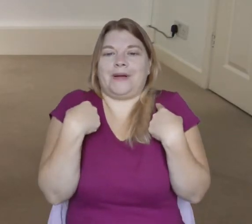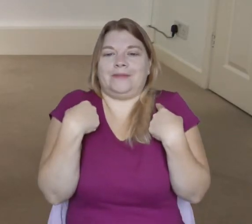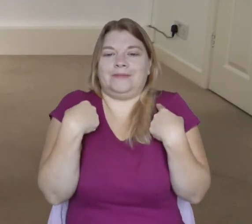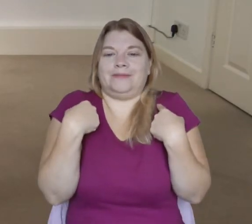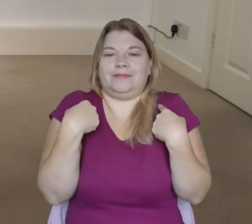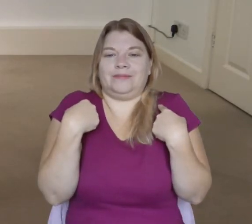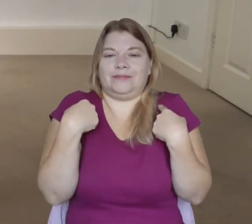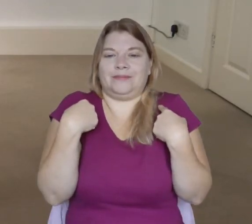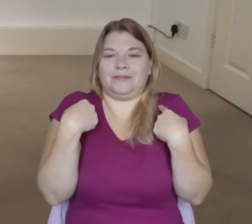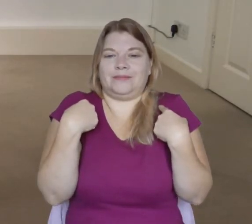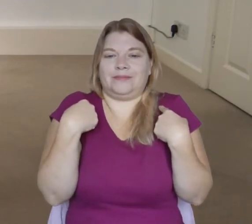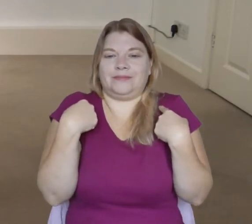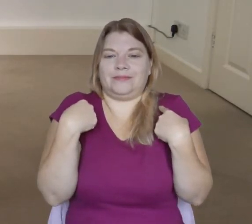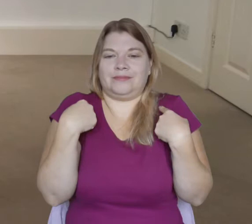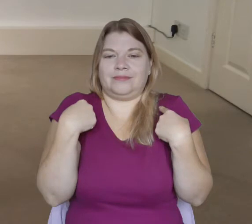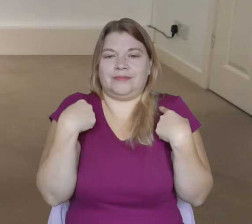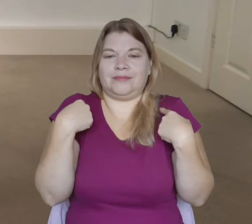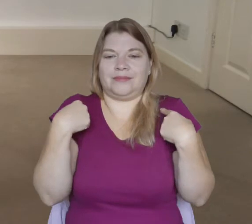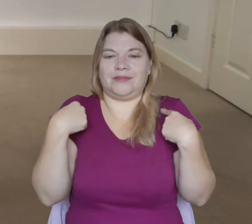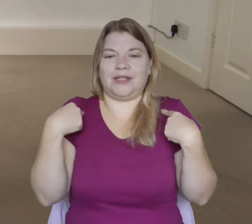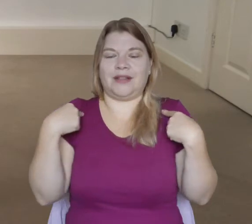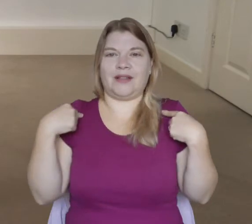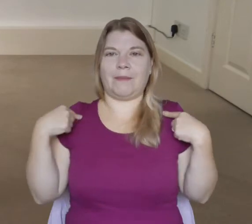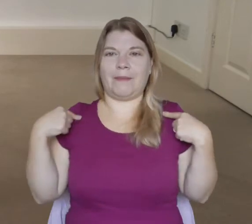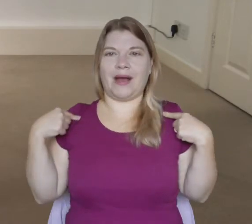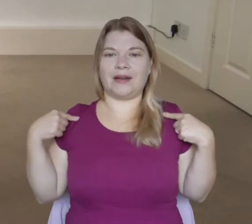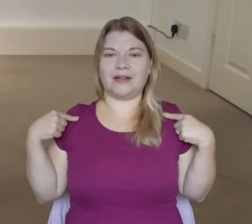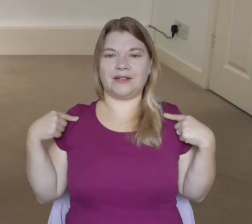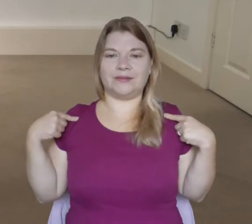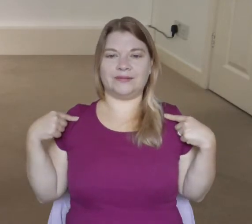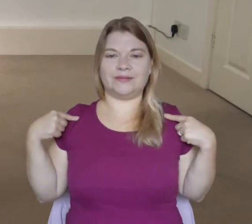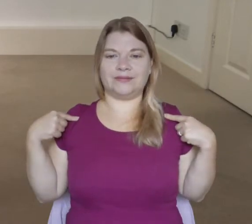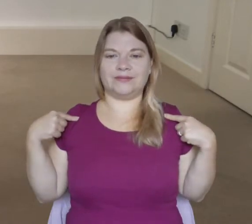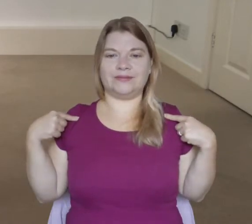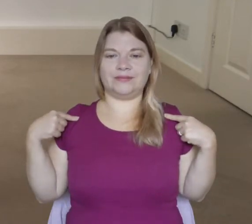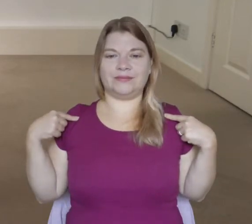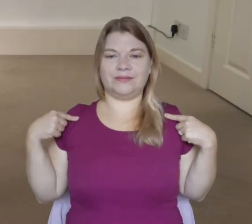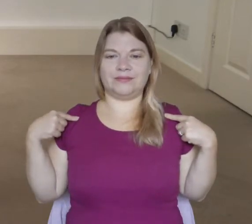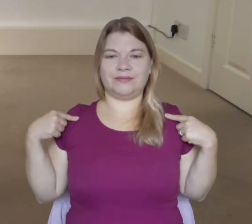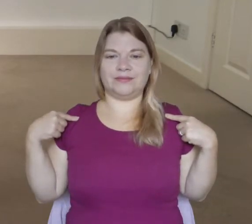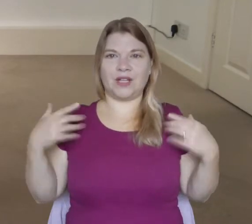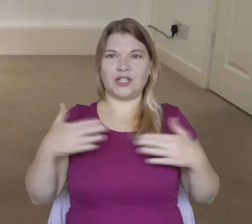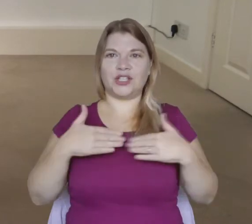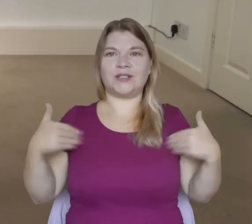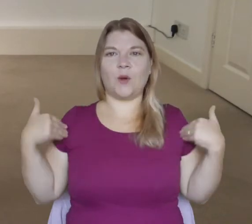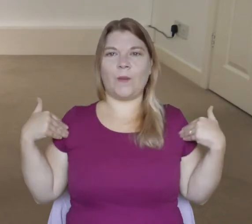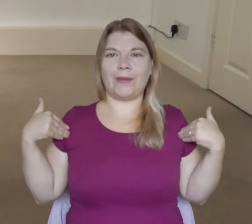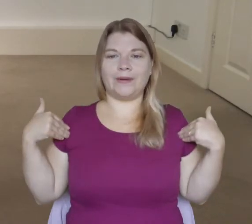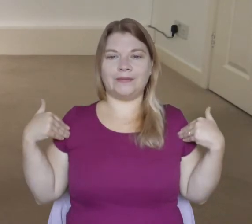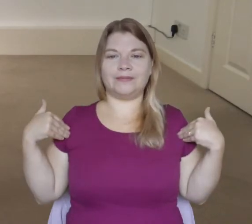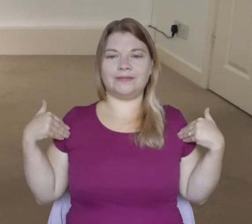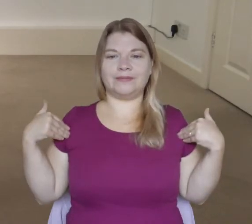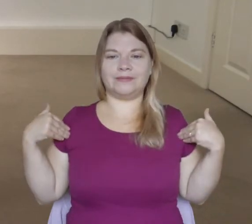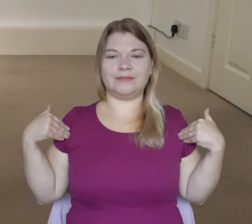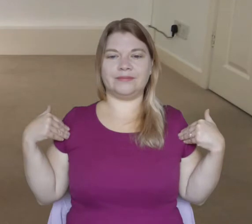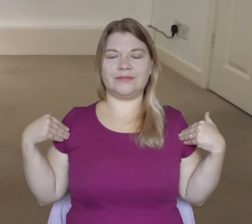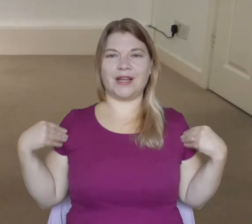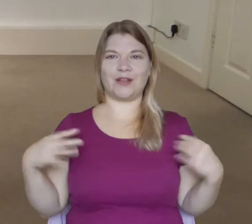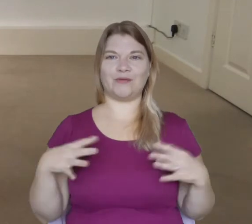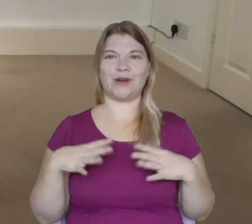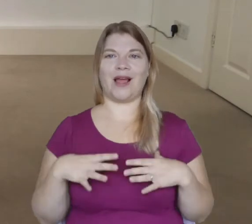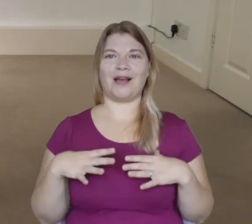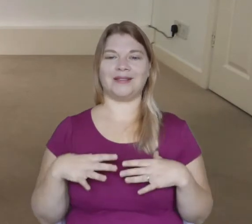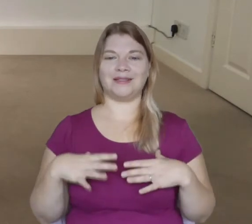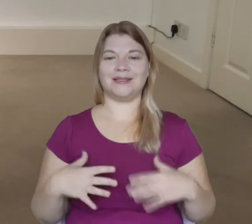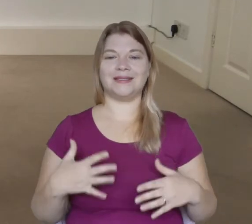your ears, and then drawing the shoulder blades together at the back, opening the chest, and then